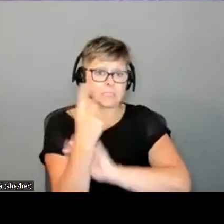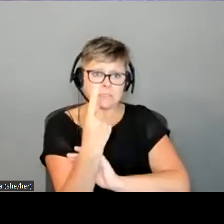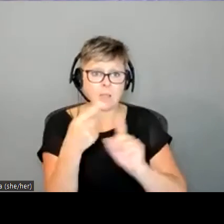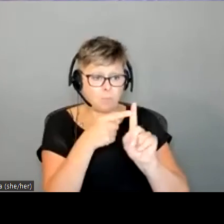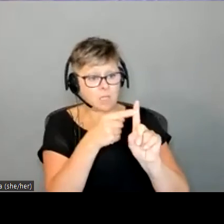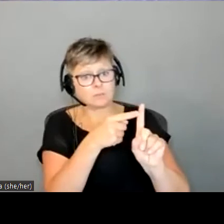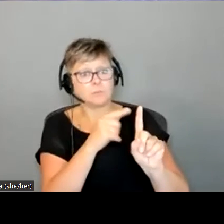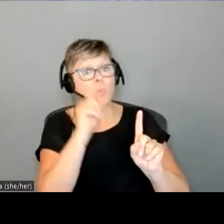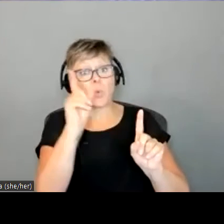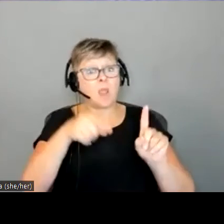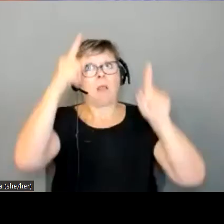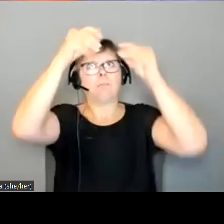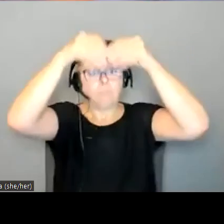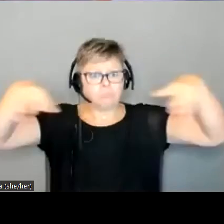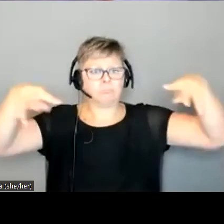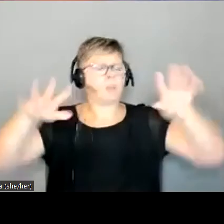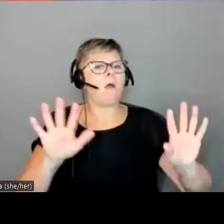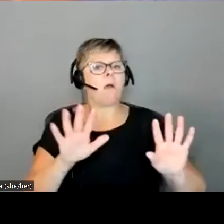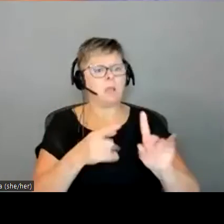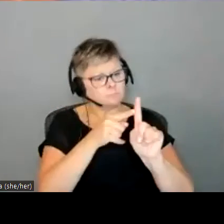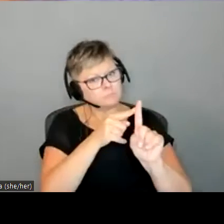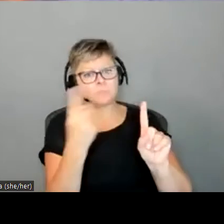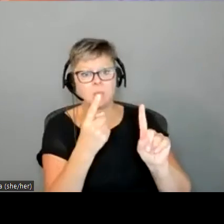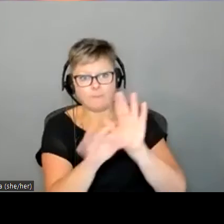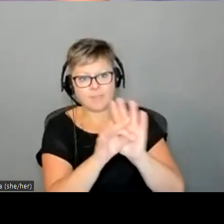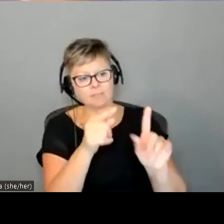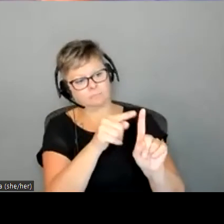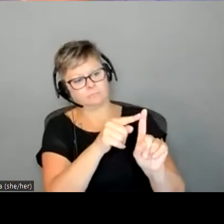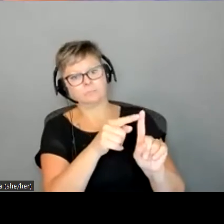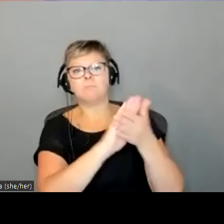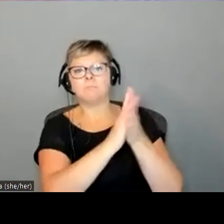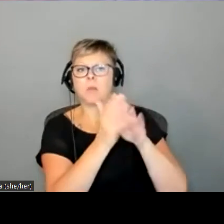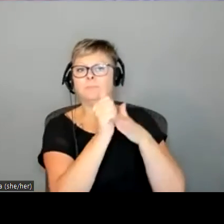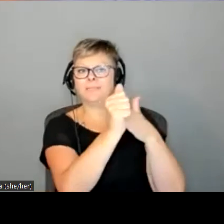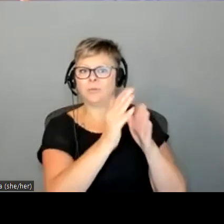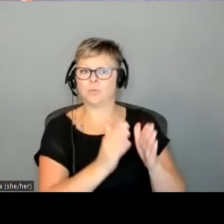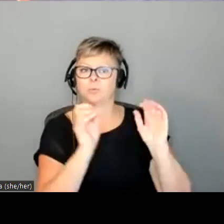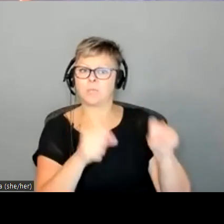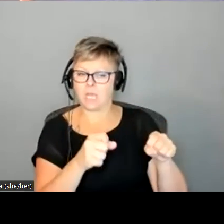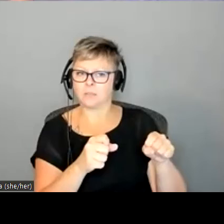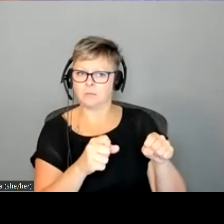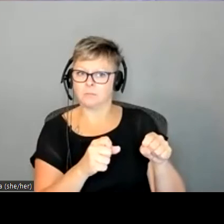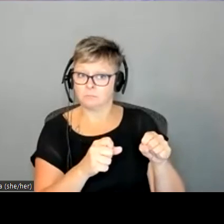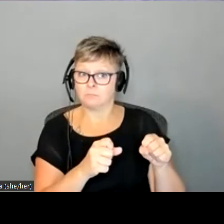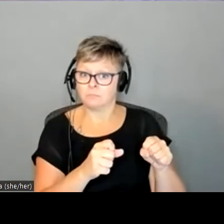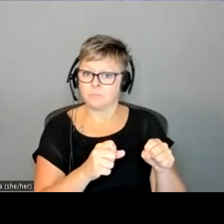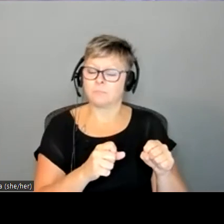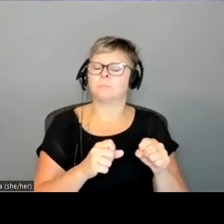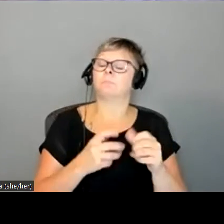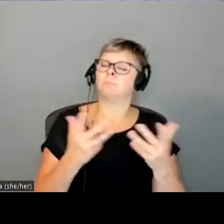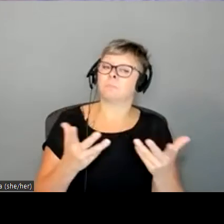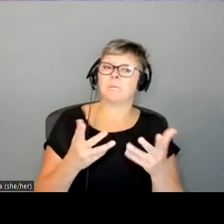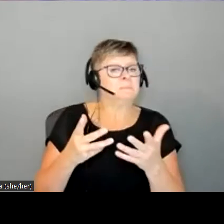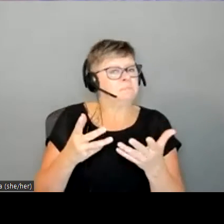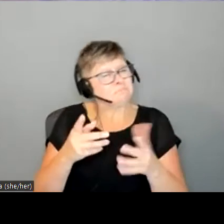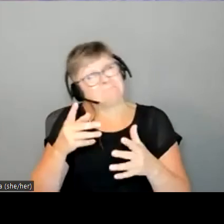from the very top. Obviously, the way that businesses, organizations work, it can't always be that way. But there